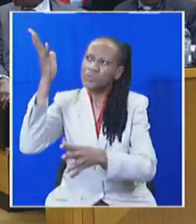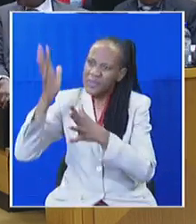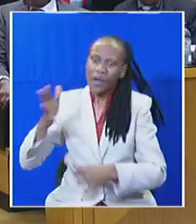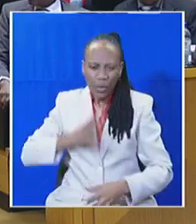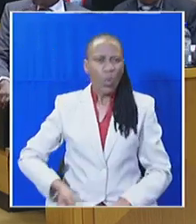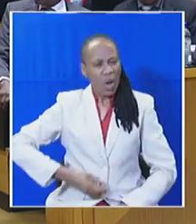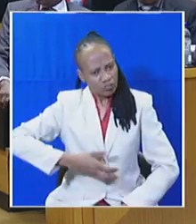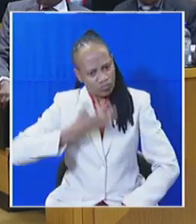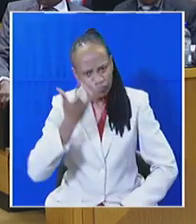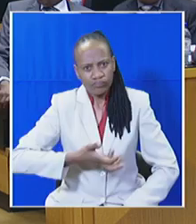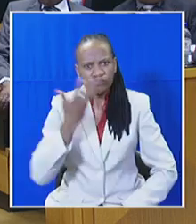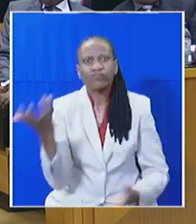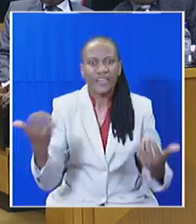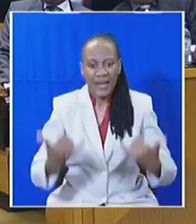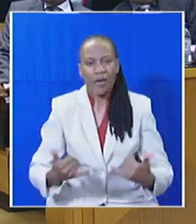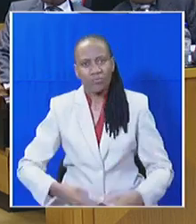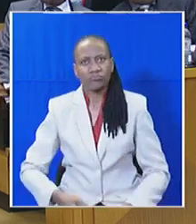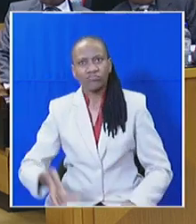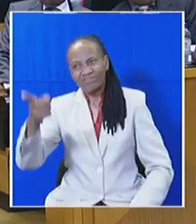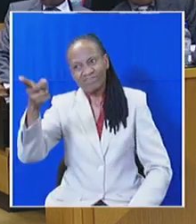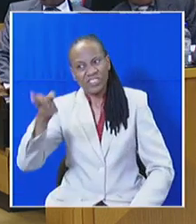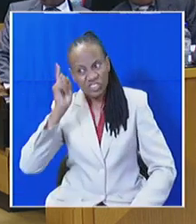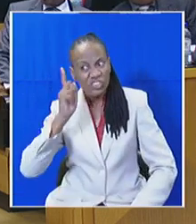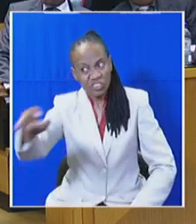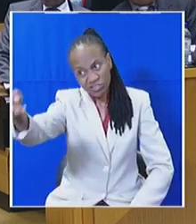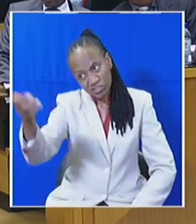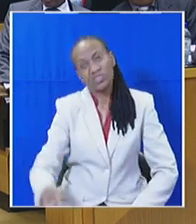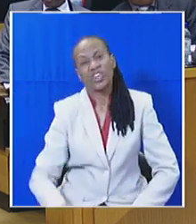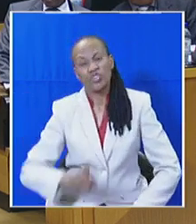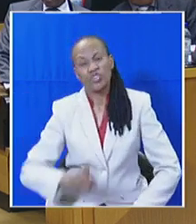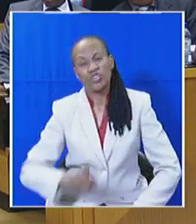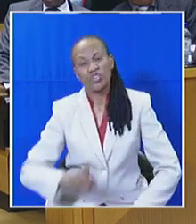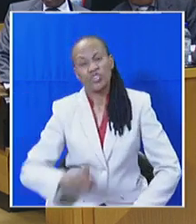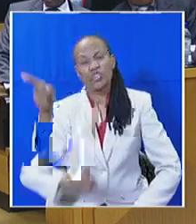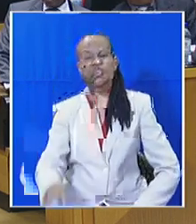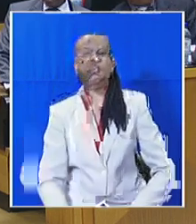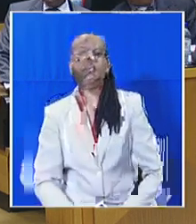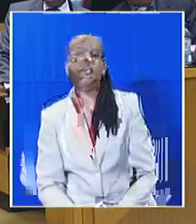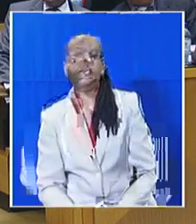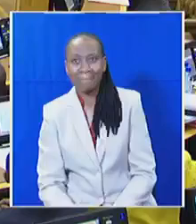to decide who's going to talk. Please proceed.